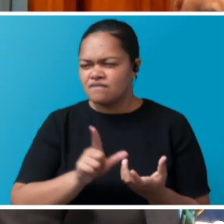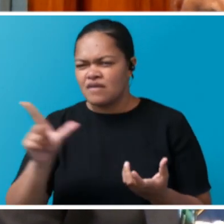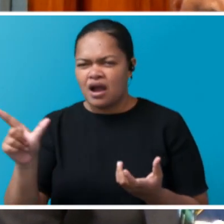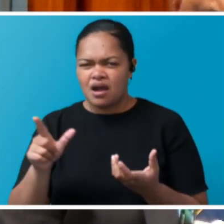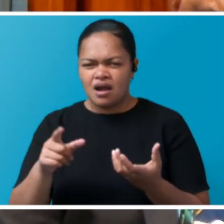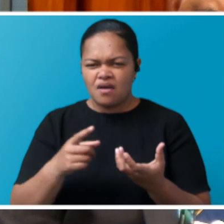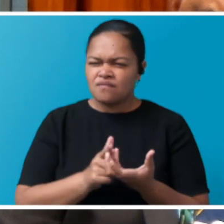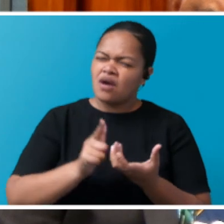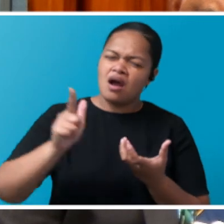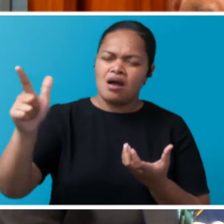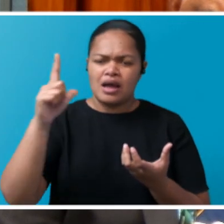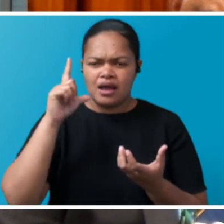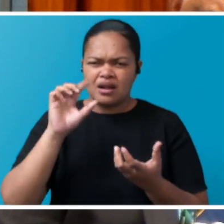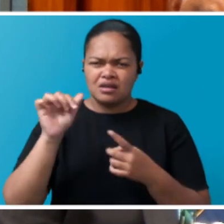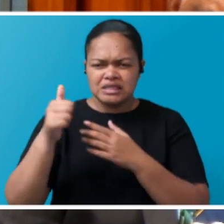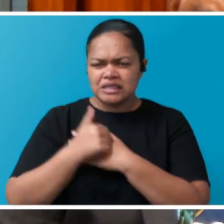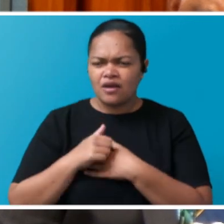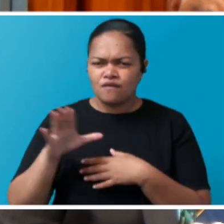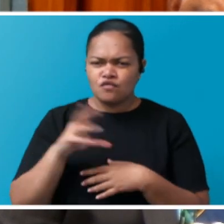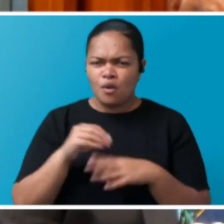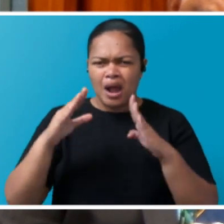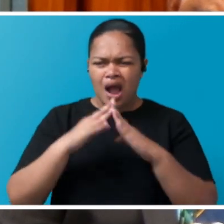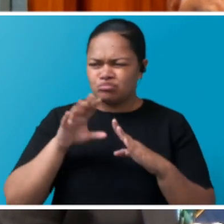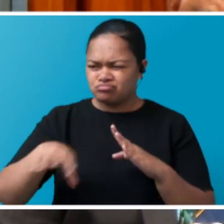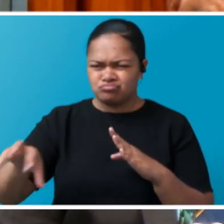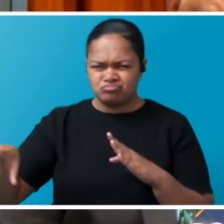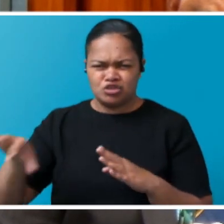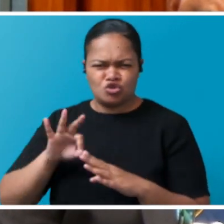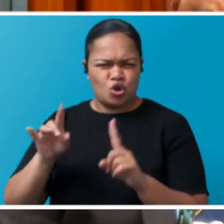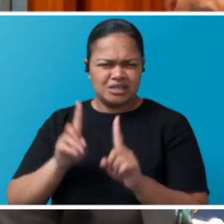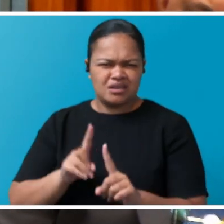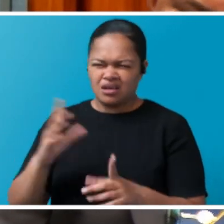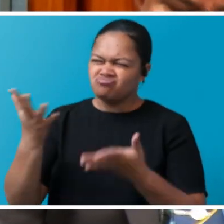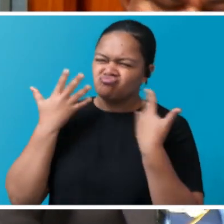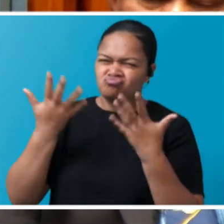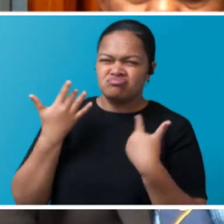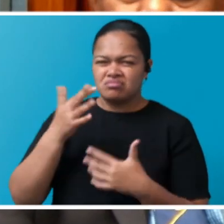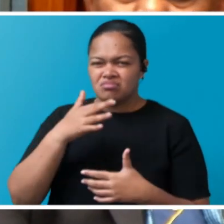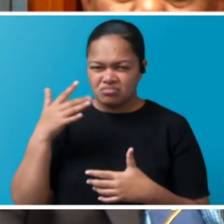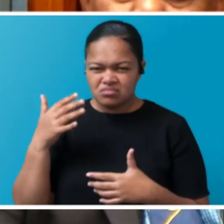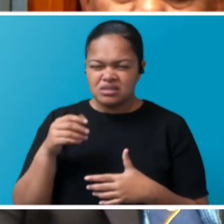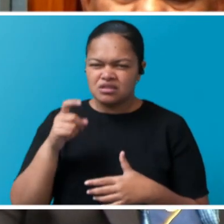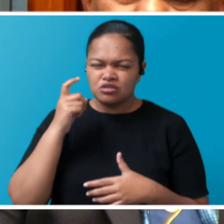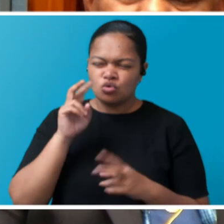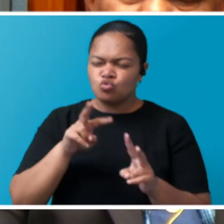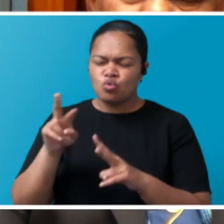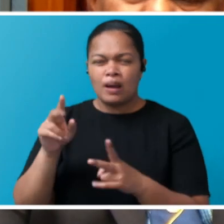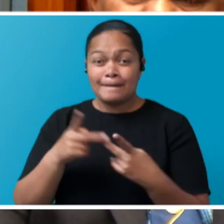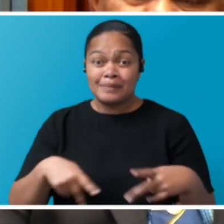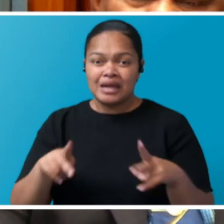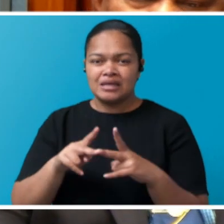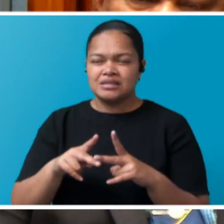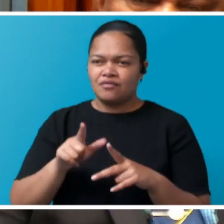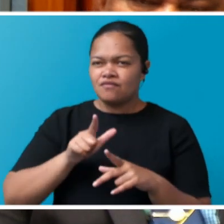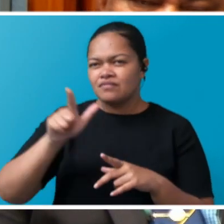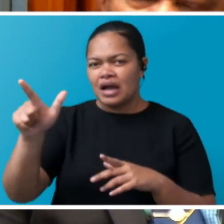that can be used for this particular purpose. And it's something that we hopefully in the next 6 months be able to come up with